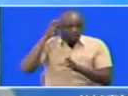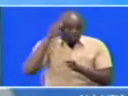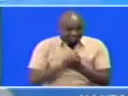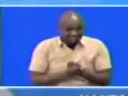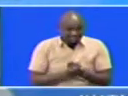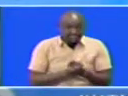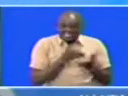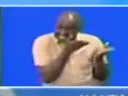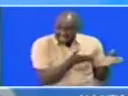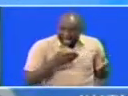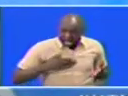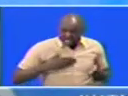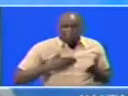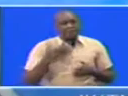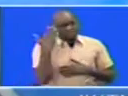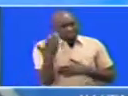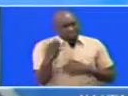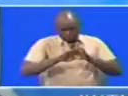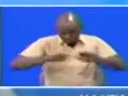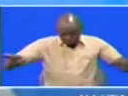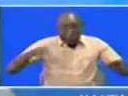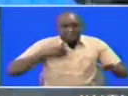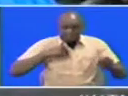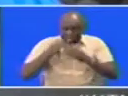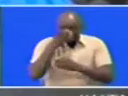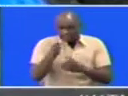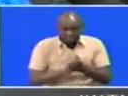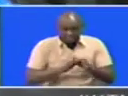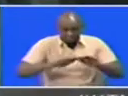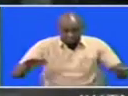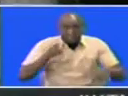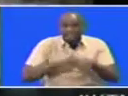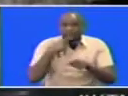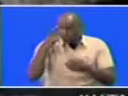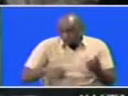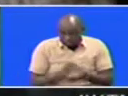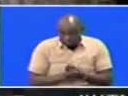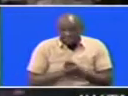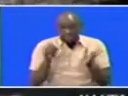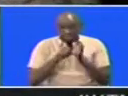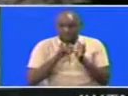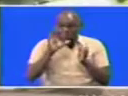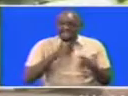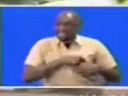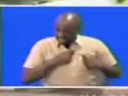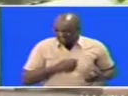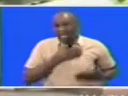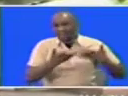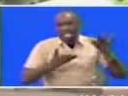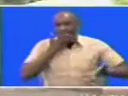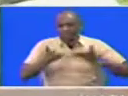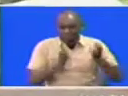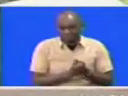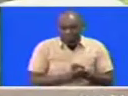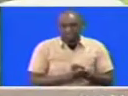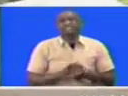kuna kitambaa maalum ambacho watu ukisogelea wanaposema yanayowagasi moyoni.